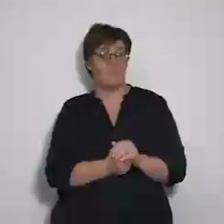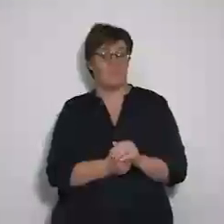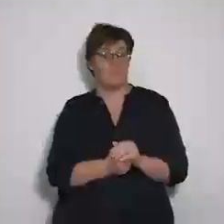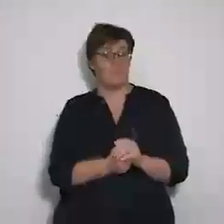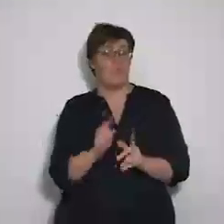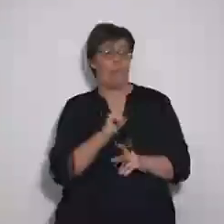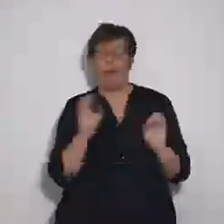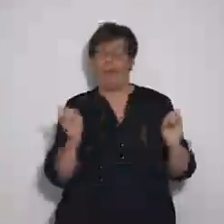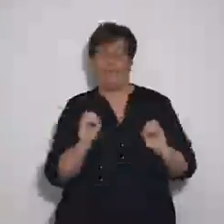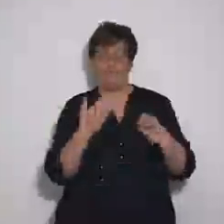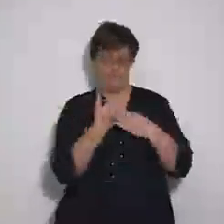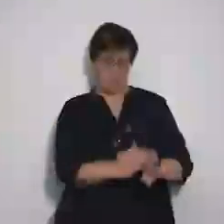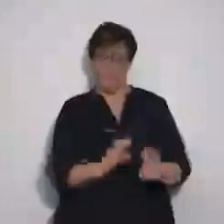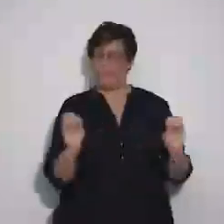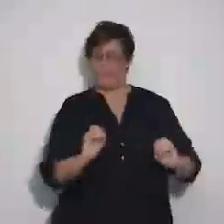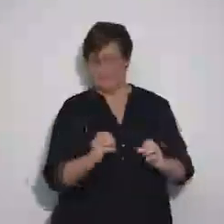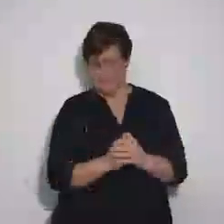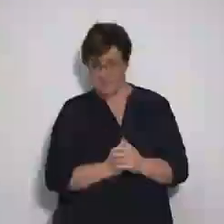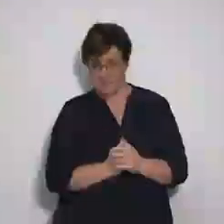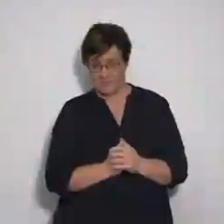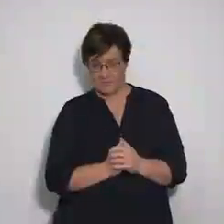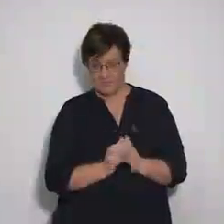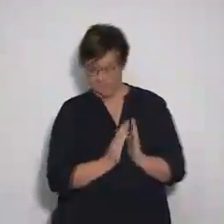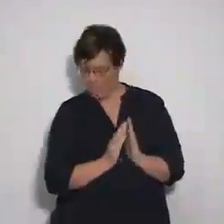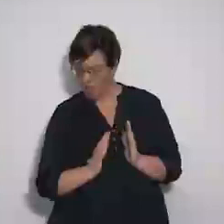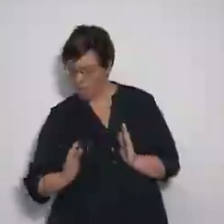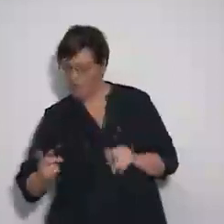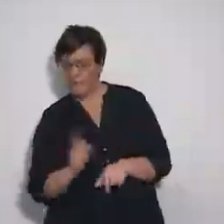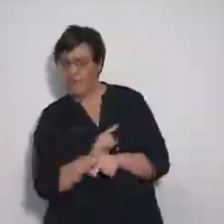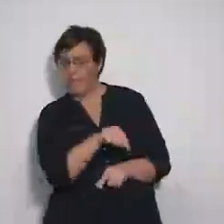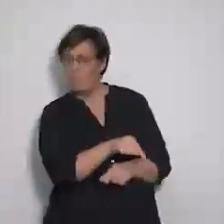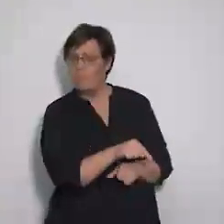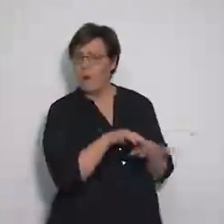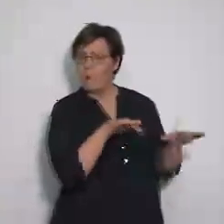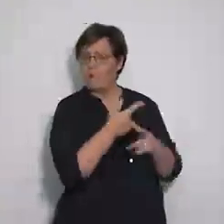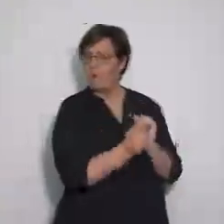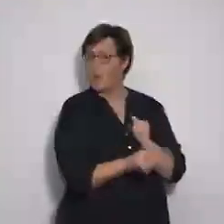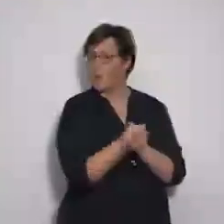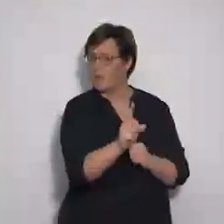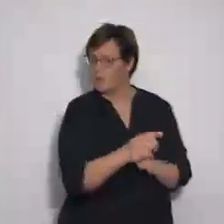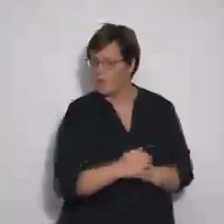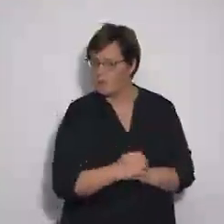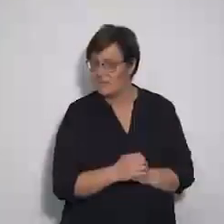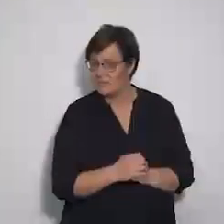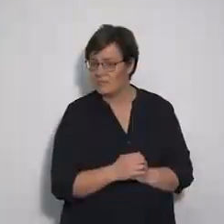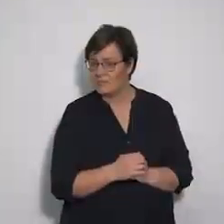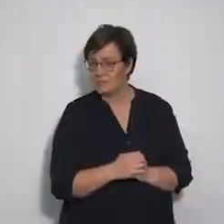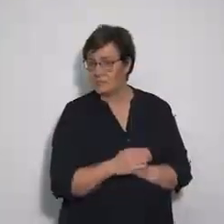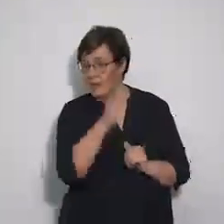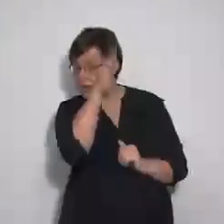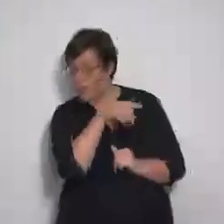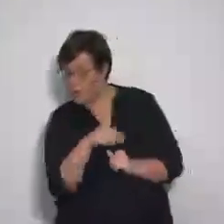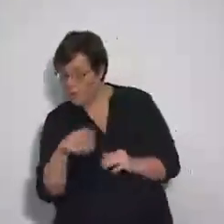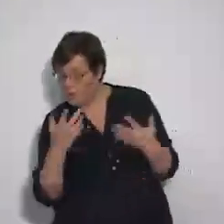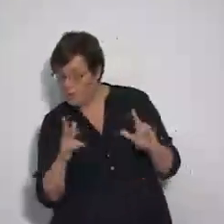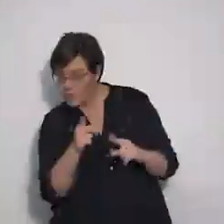we have no limiting factors. All right? 2 seconds. You've drawn